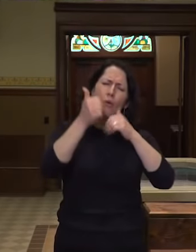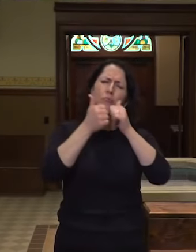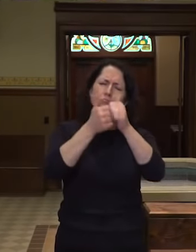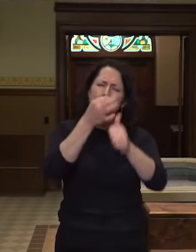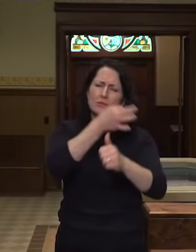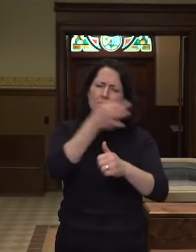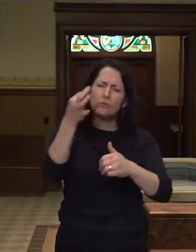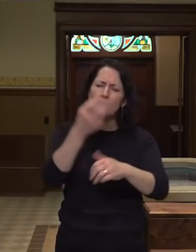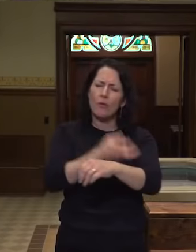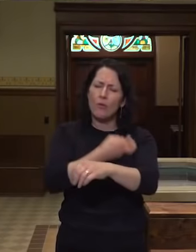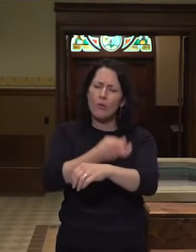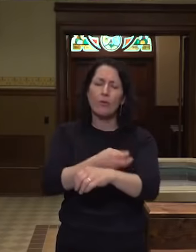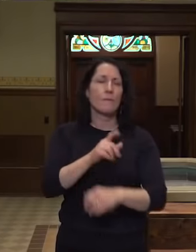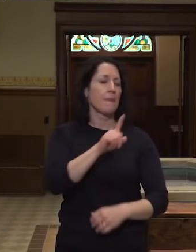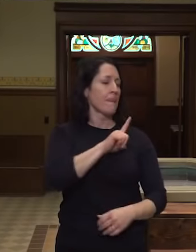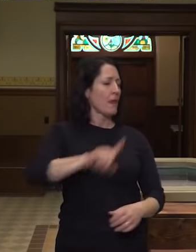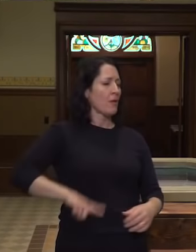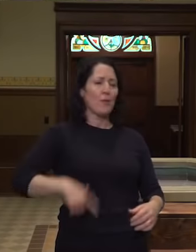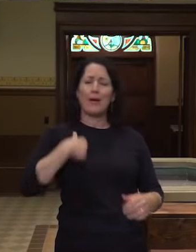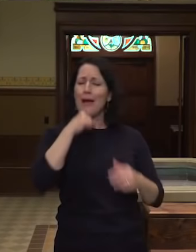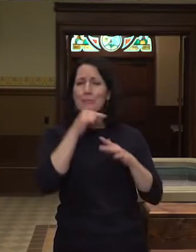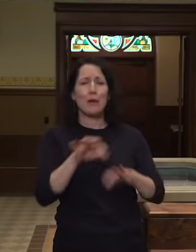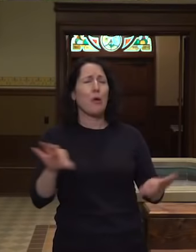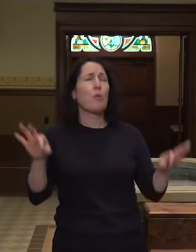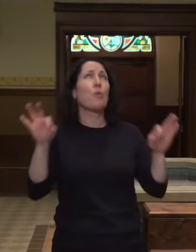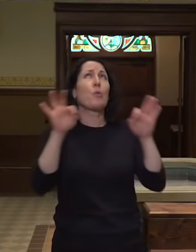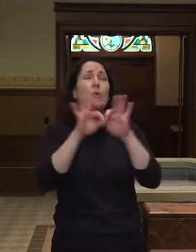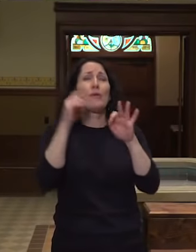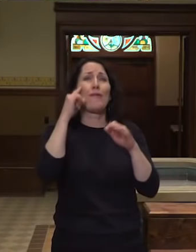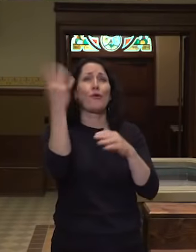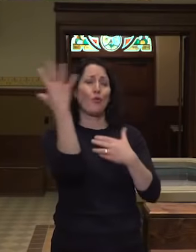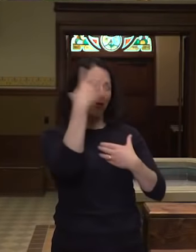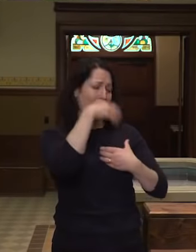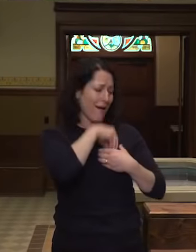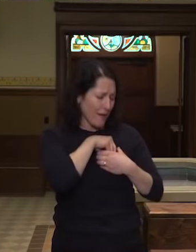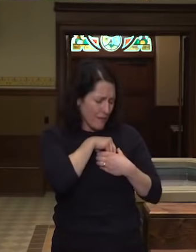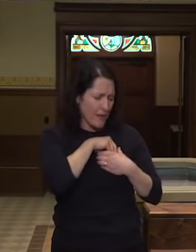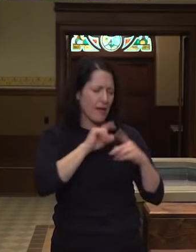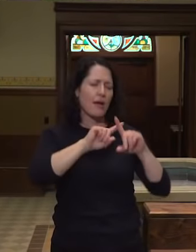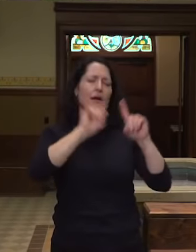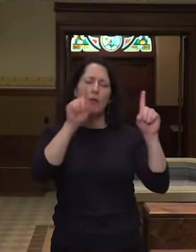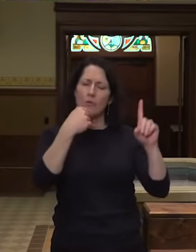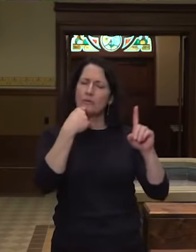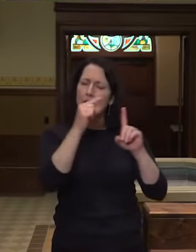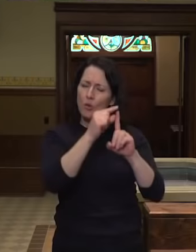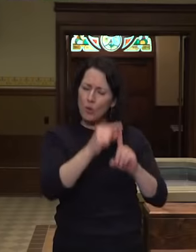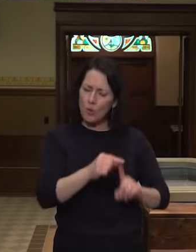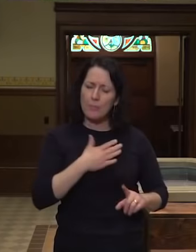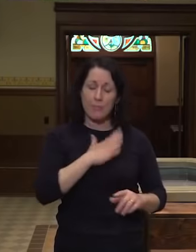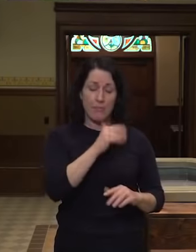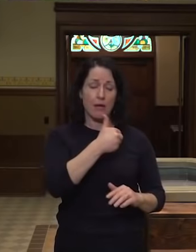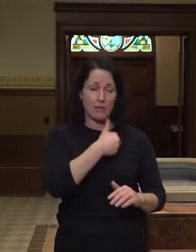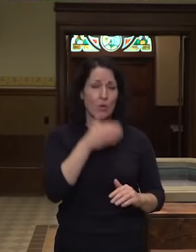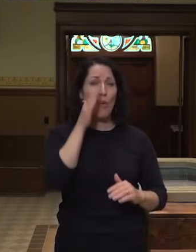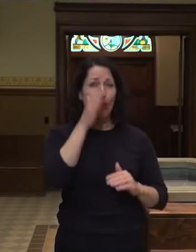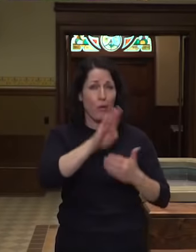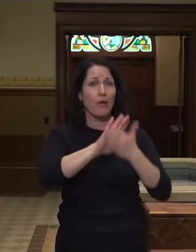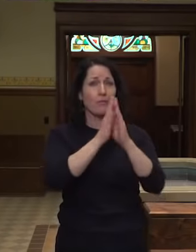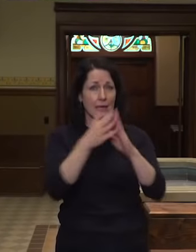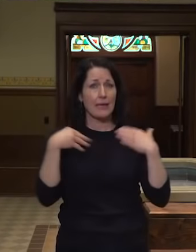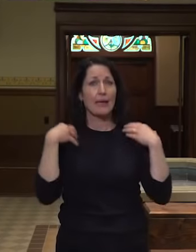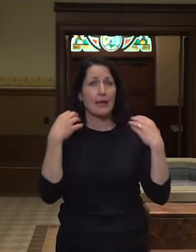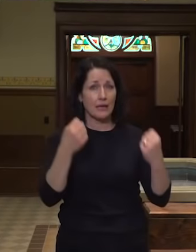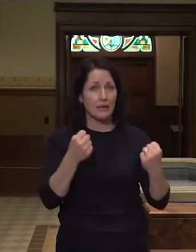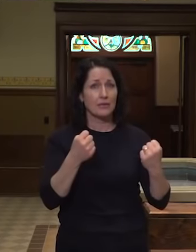Lamb. Lord, I am not worthy that you should enter under my roof, but only say the word, and my soul shall be healed.